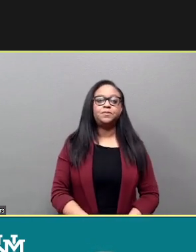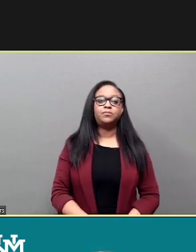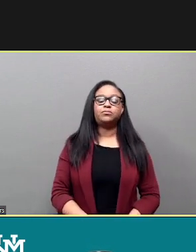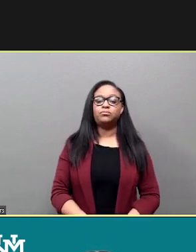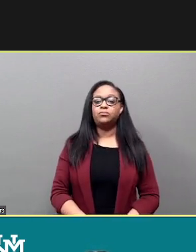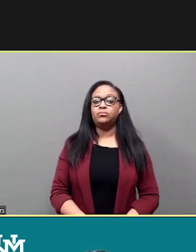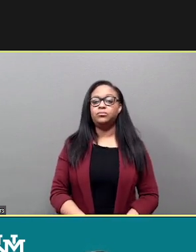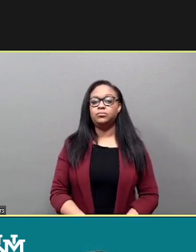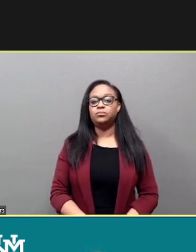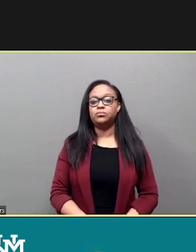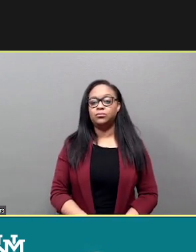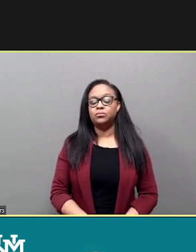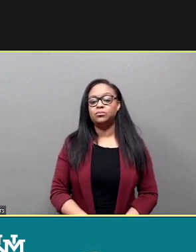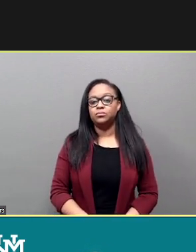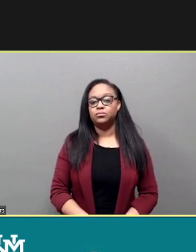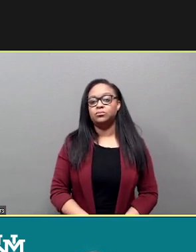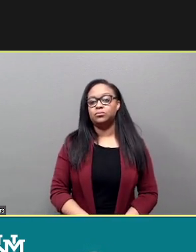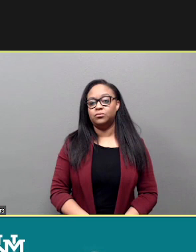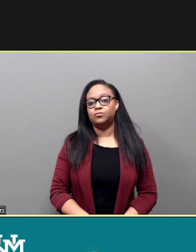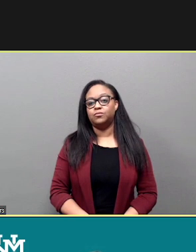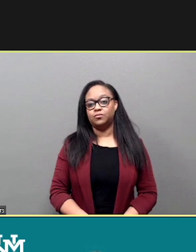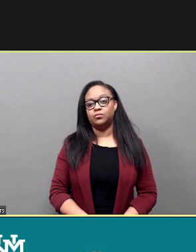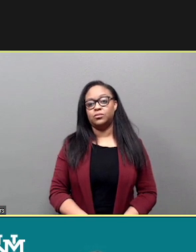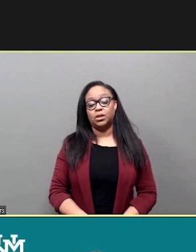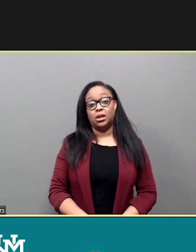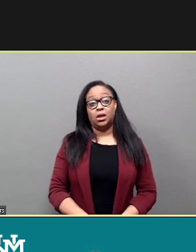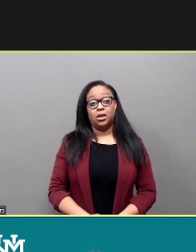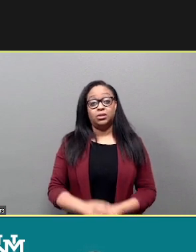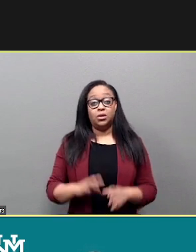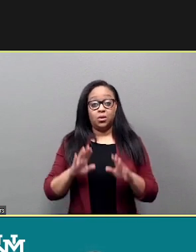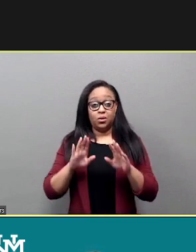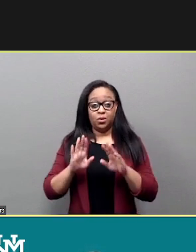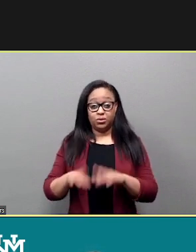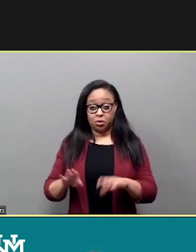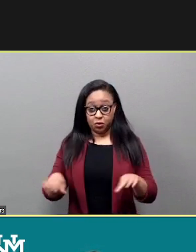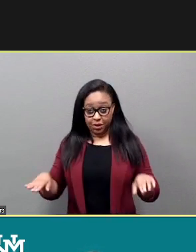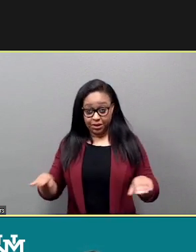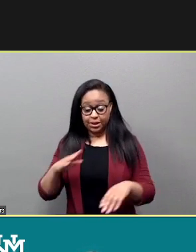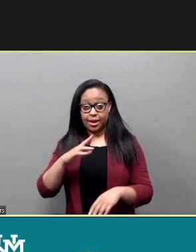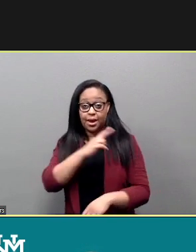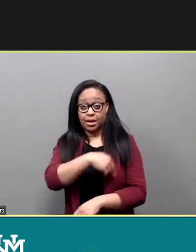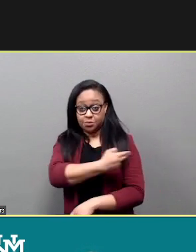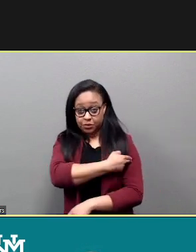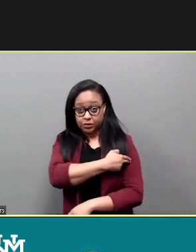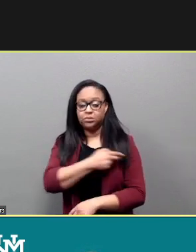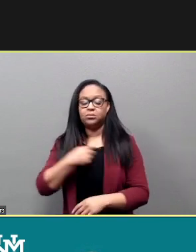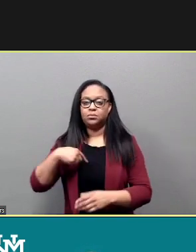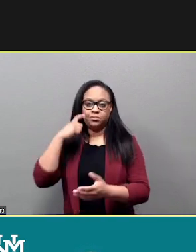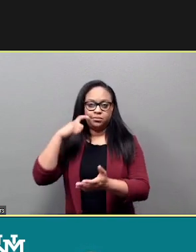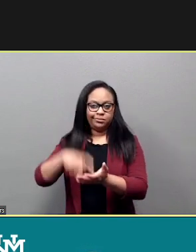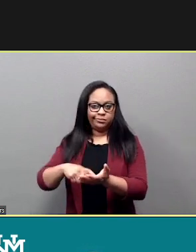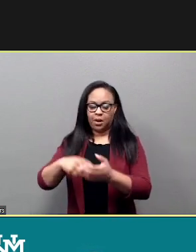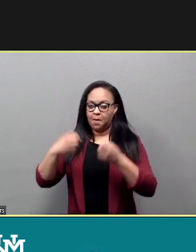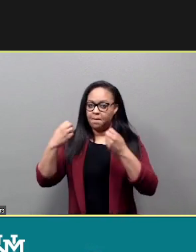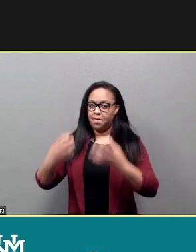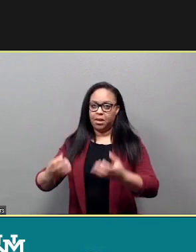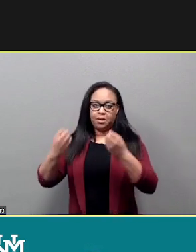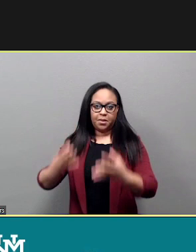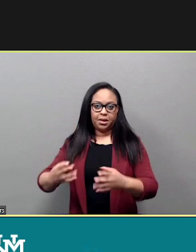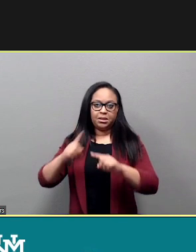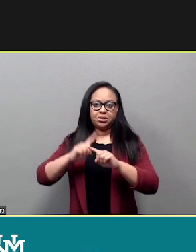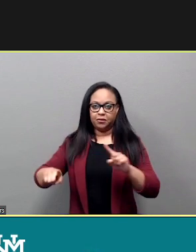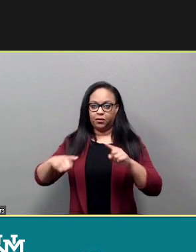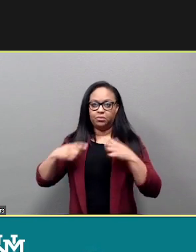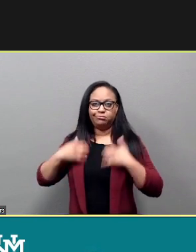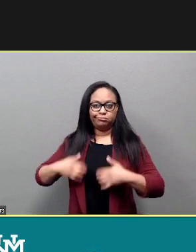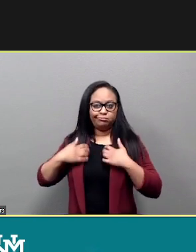So within UNM Children's Hospital, we continue to see mixed respiratory viruses, still predominantly RSV. However, we are seeing an